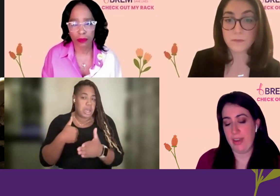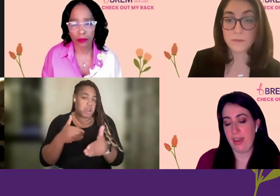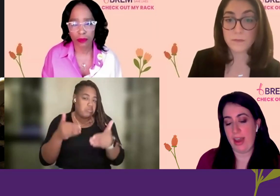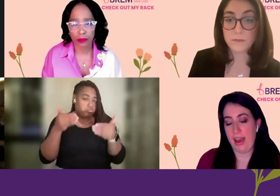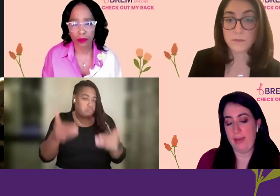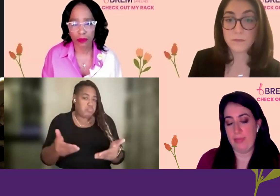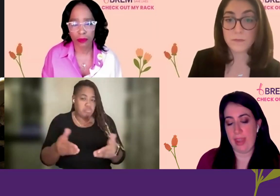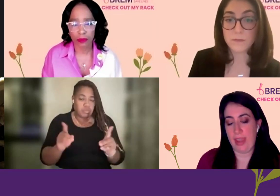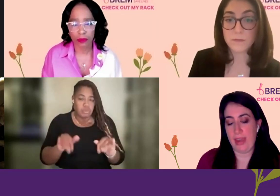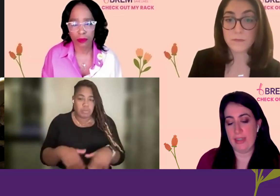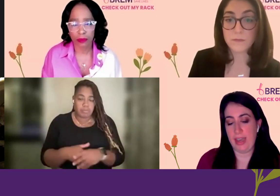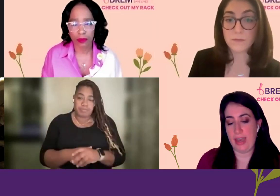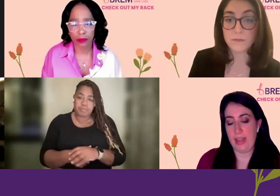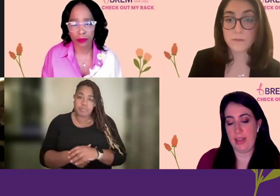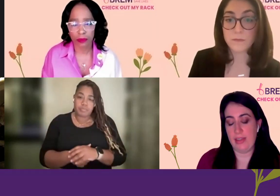done.